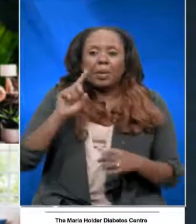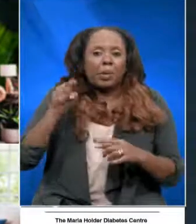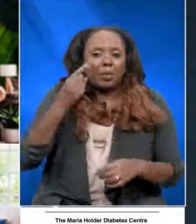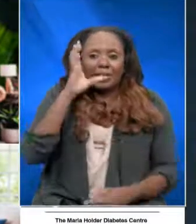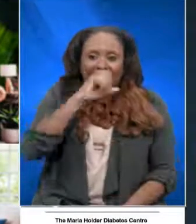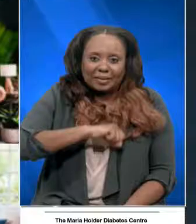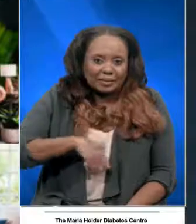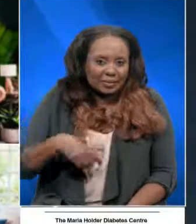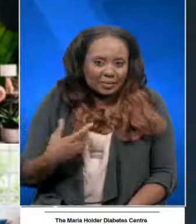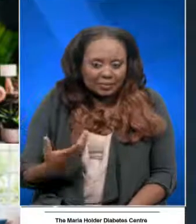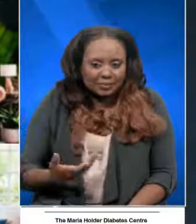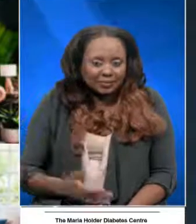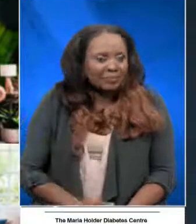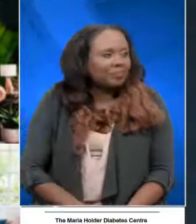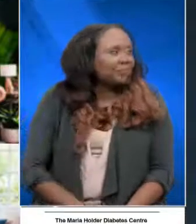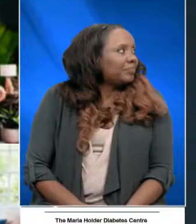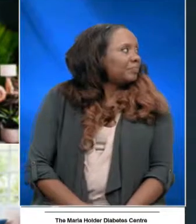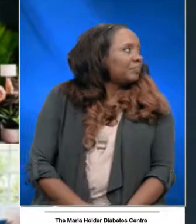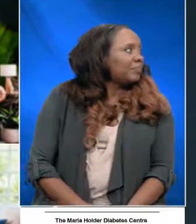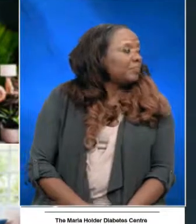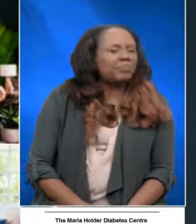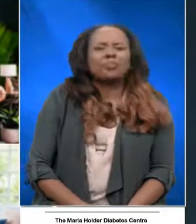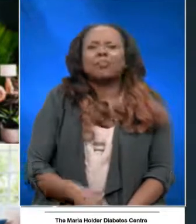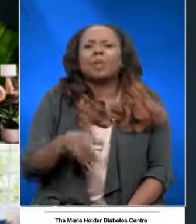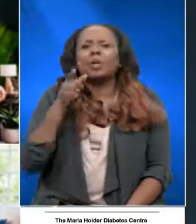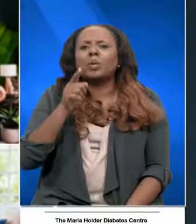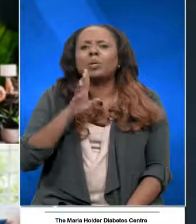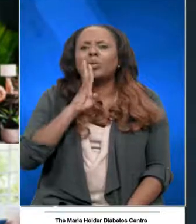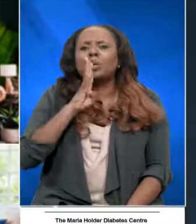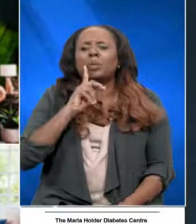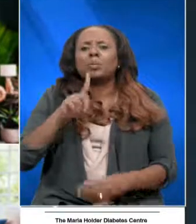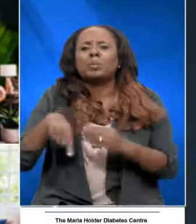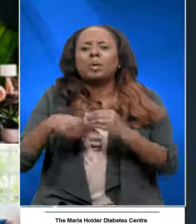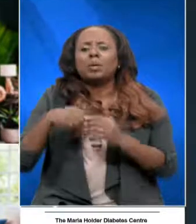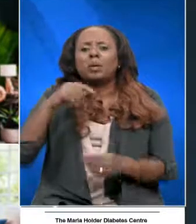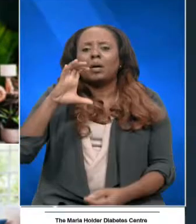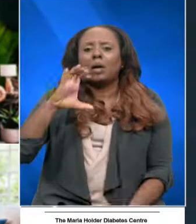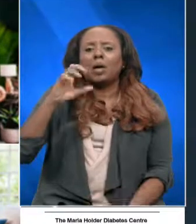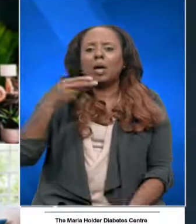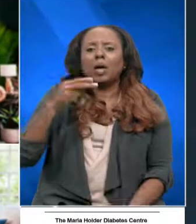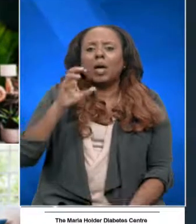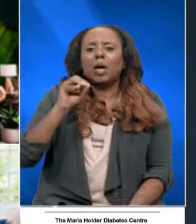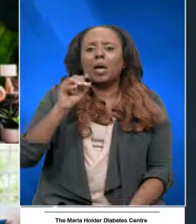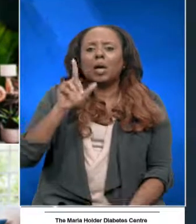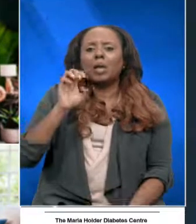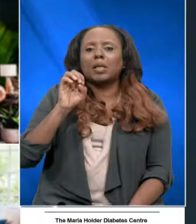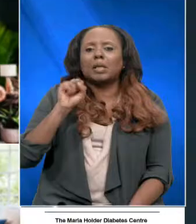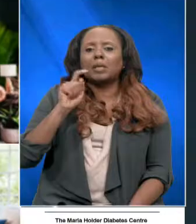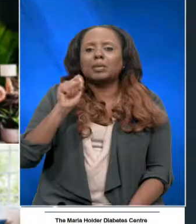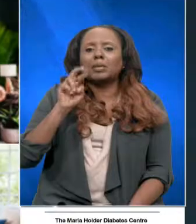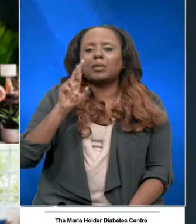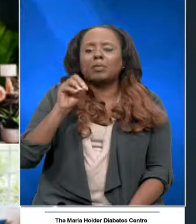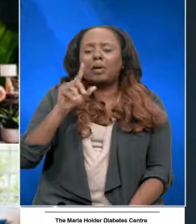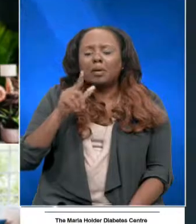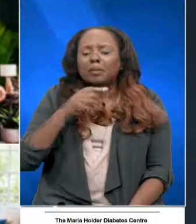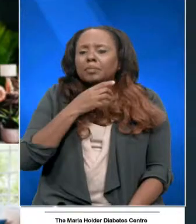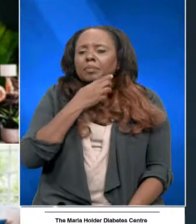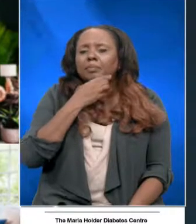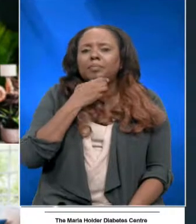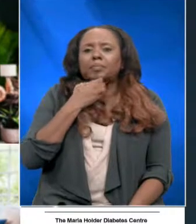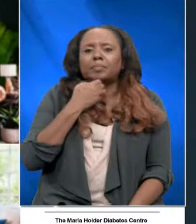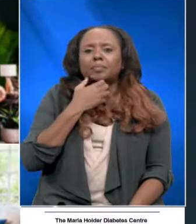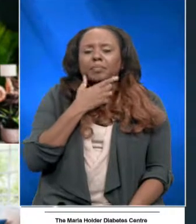determination. You mentioned cholesterol. Where are we in terms of our